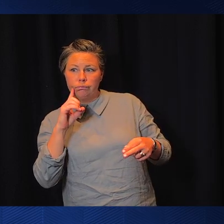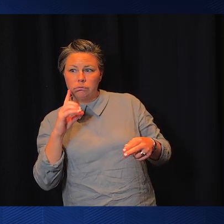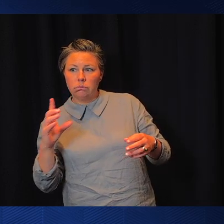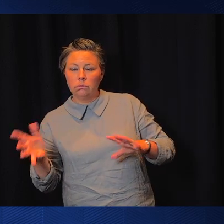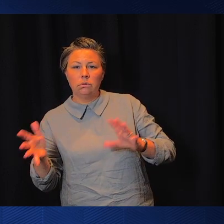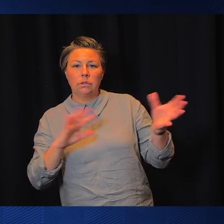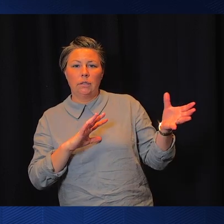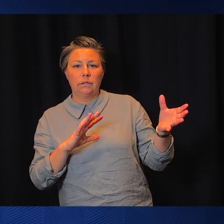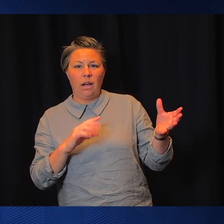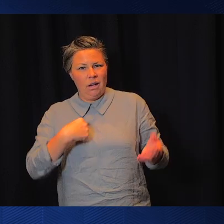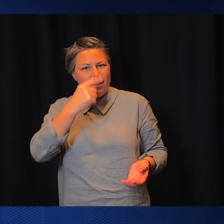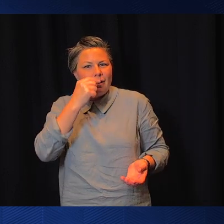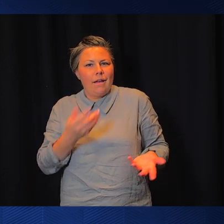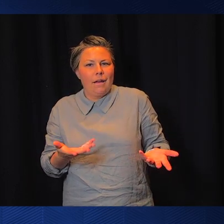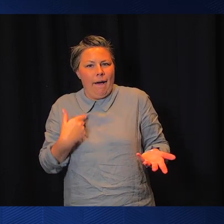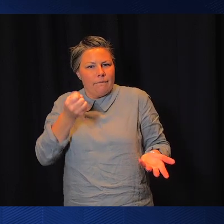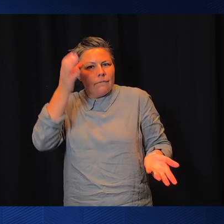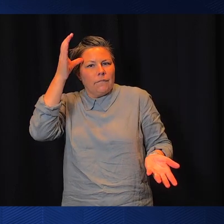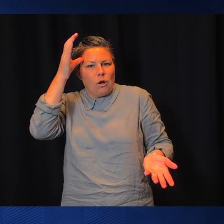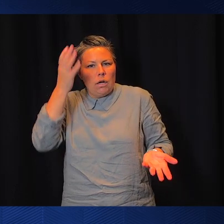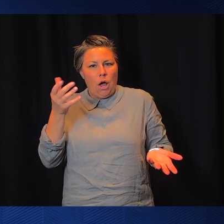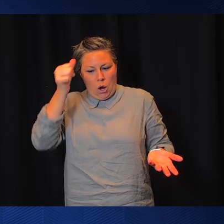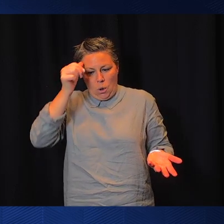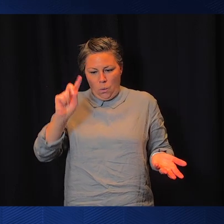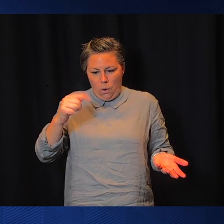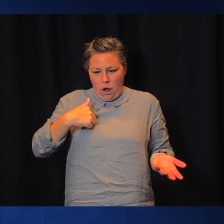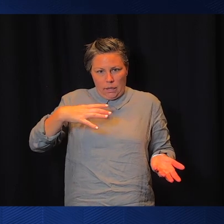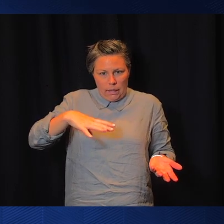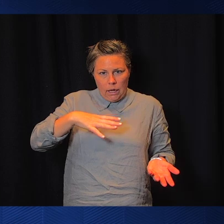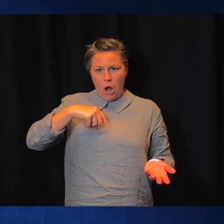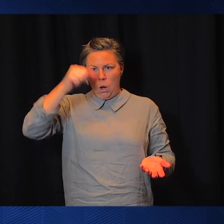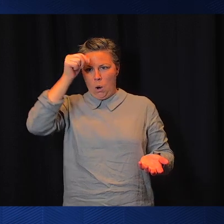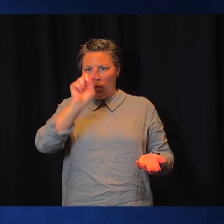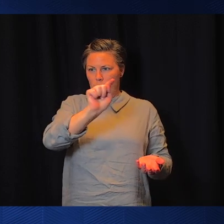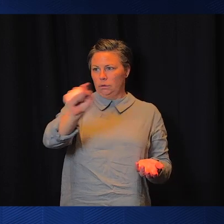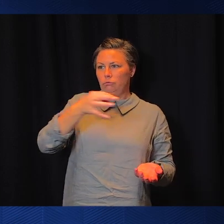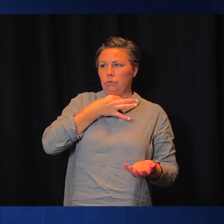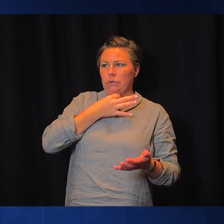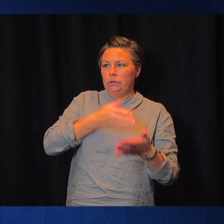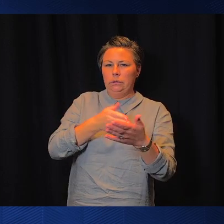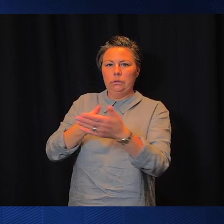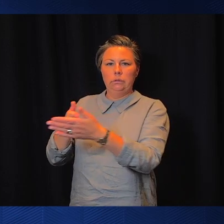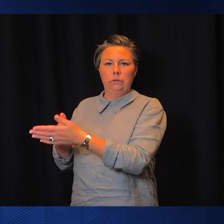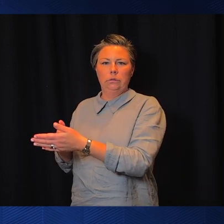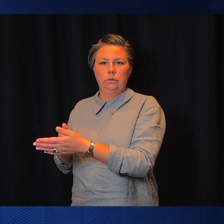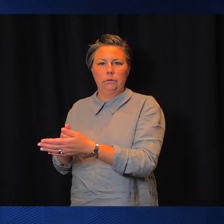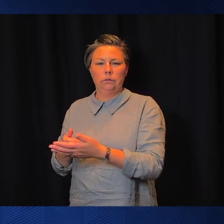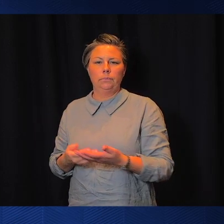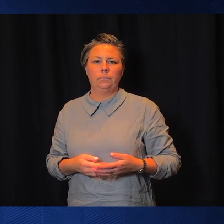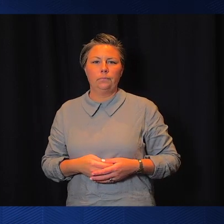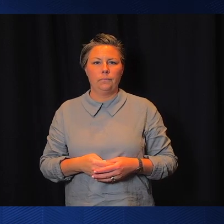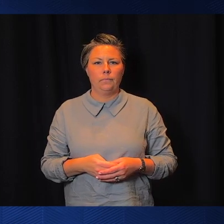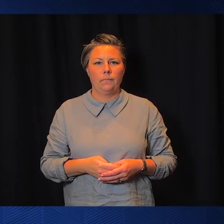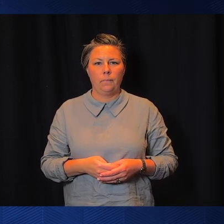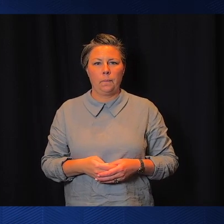are capable and knowledgeable of barriers affecting those most at risk of